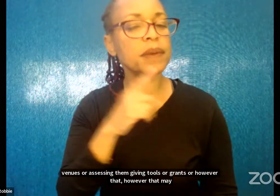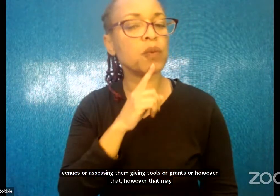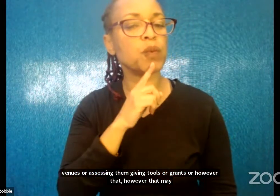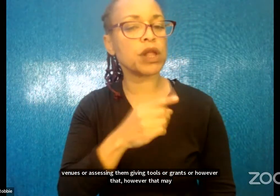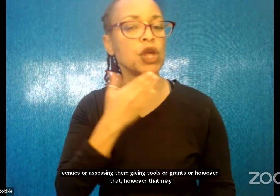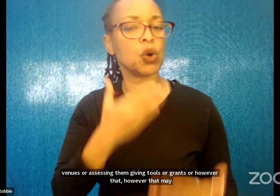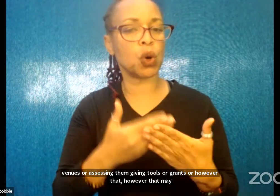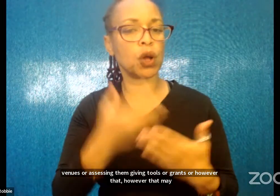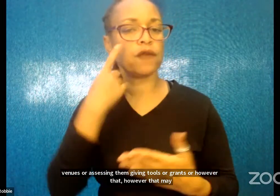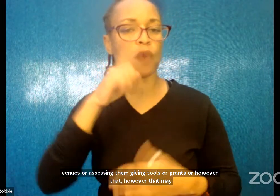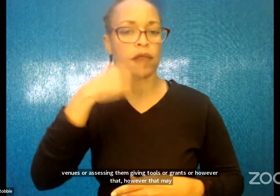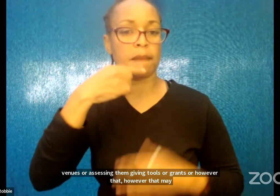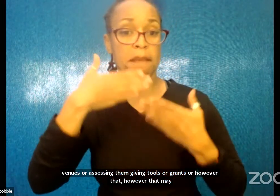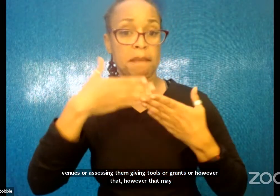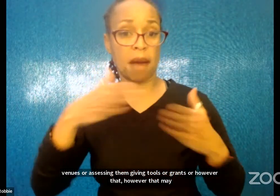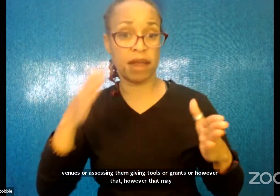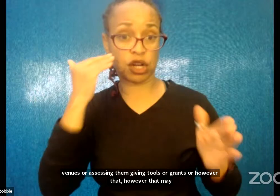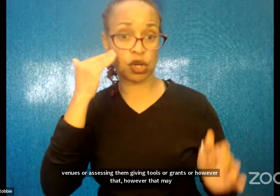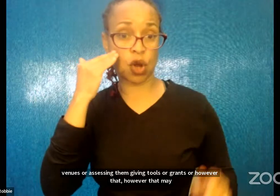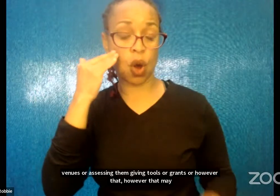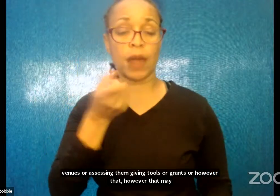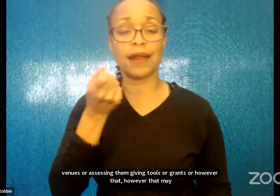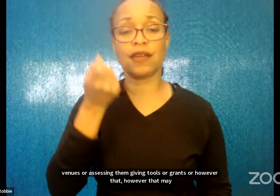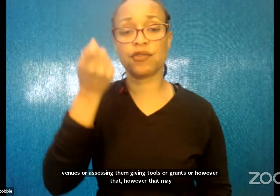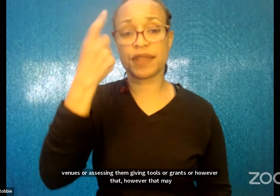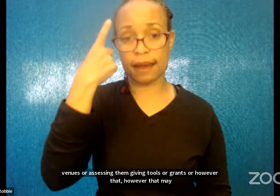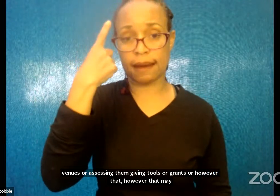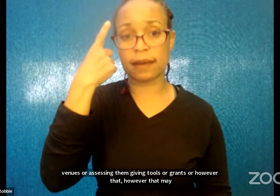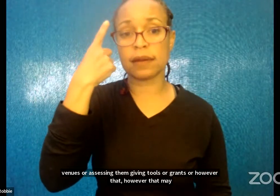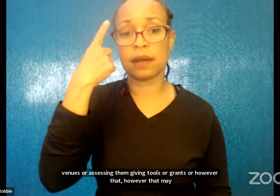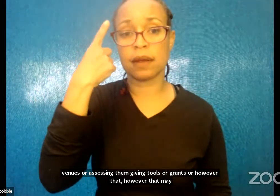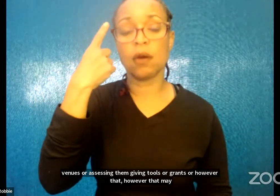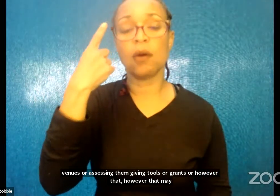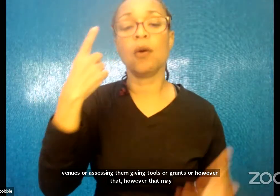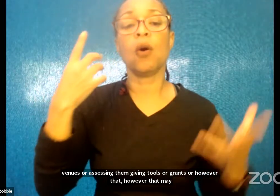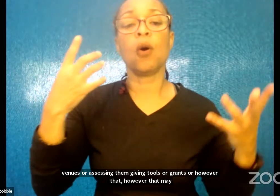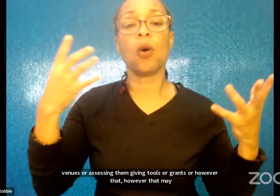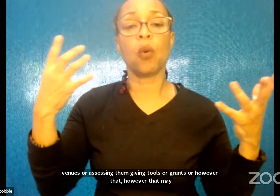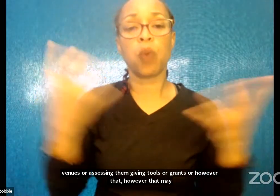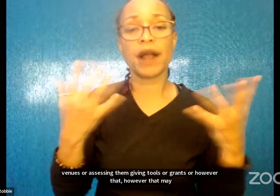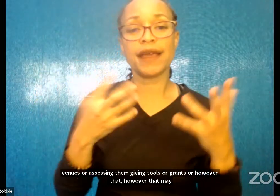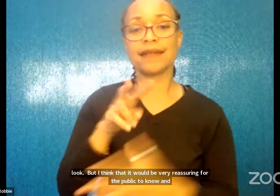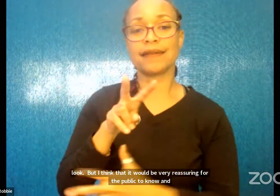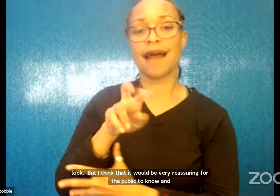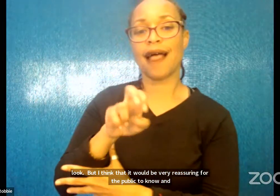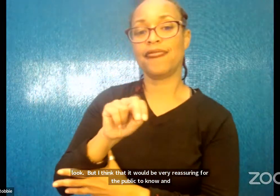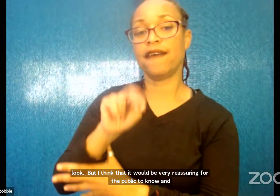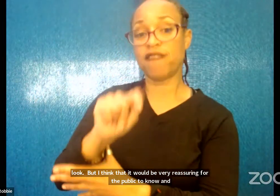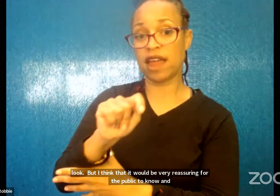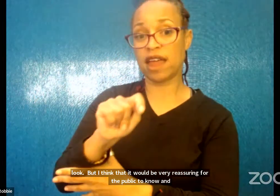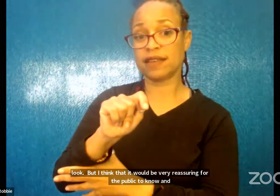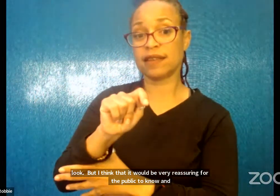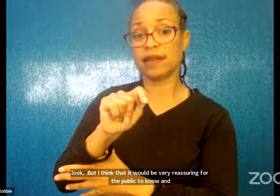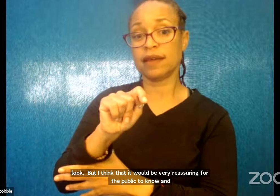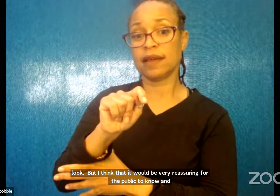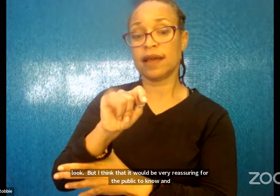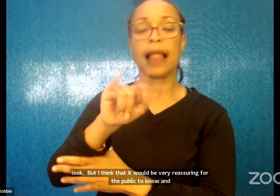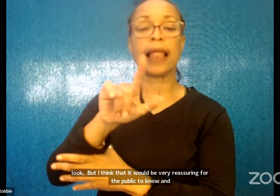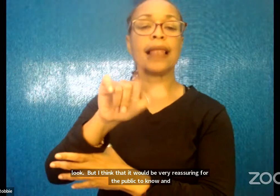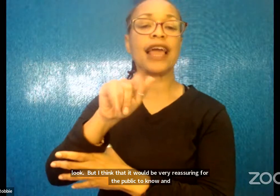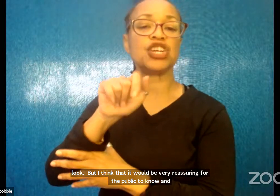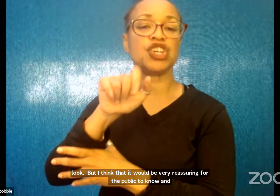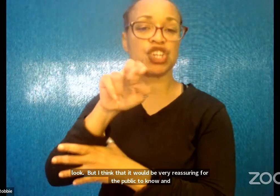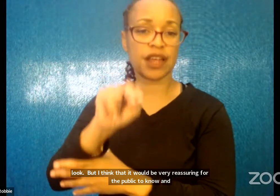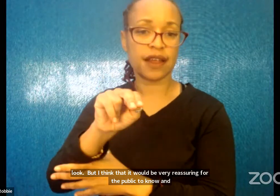know and to understand what is the adequacy of ventilation in a space they're going to enter, particularly as